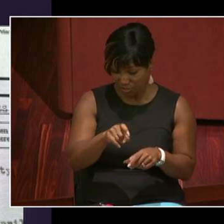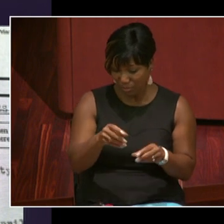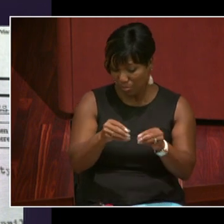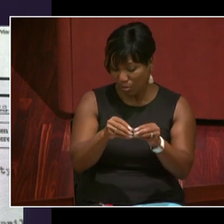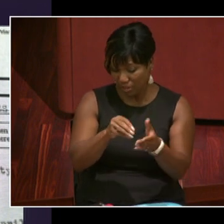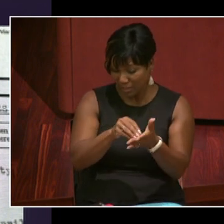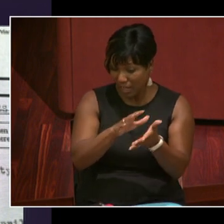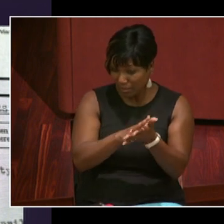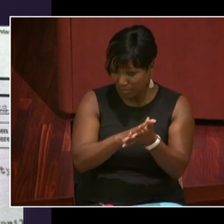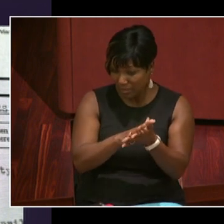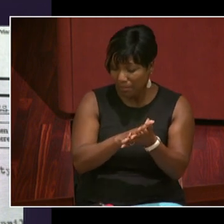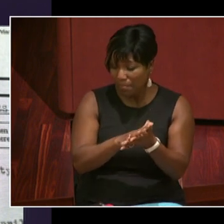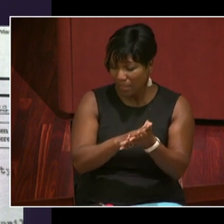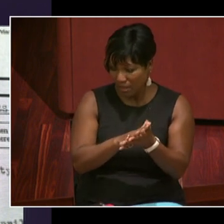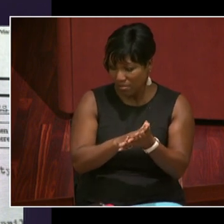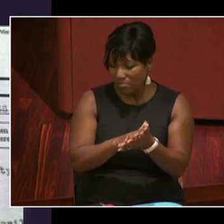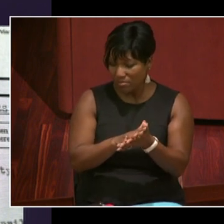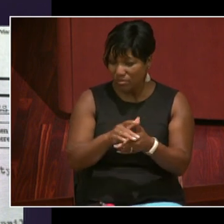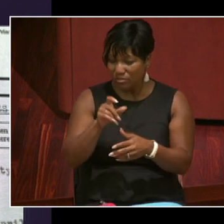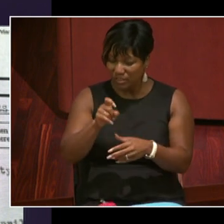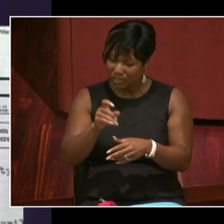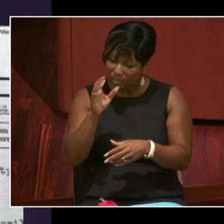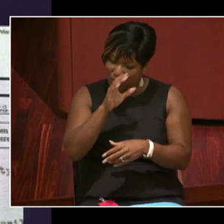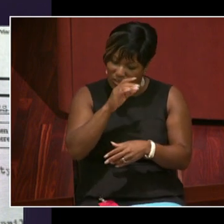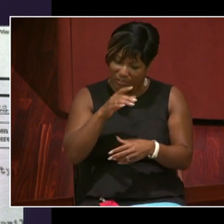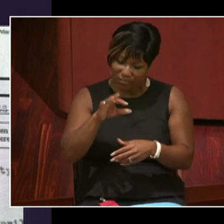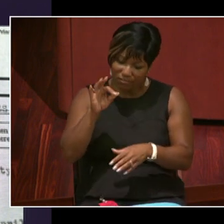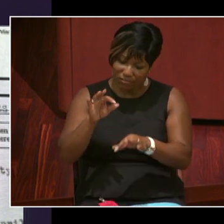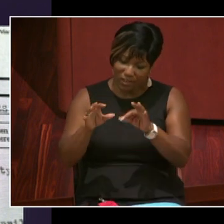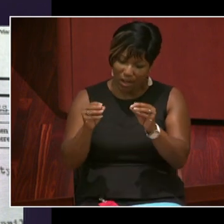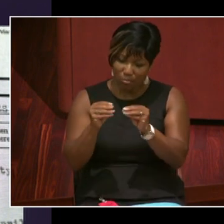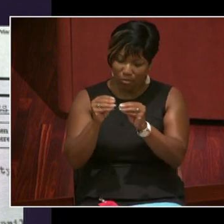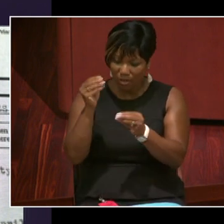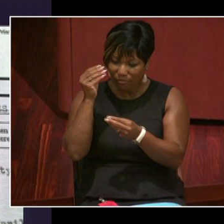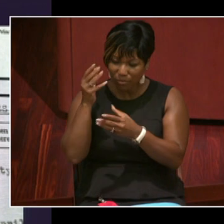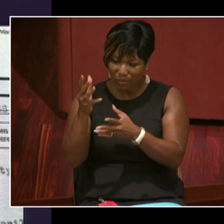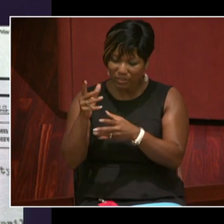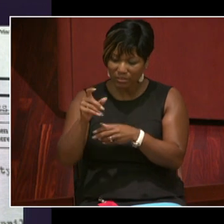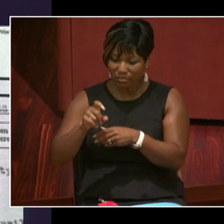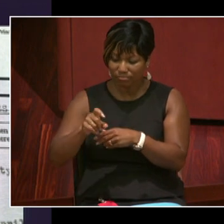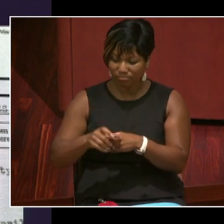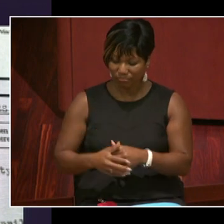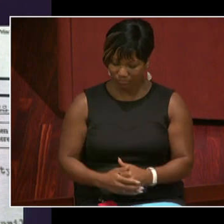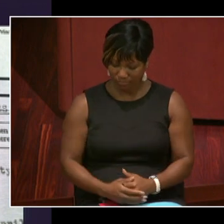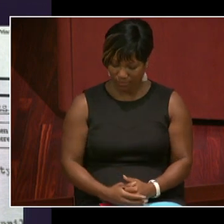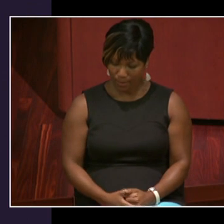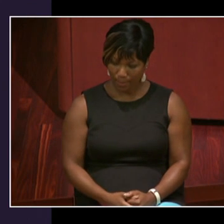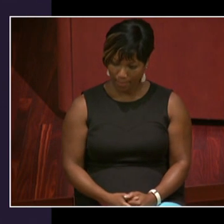that it's worth the look. It's worth taking the time to see what else might be out there.